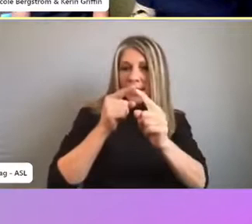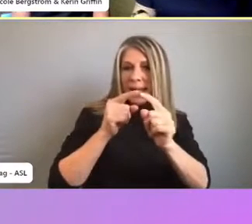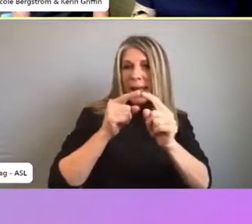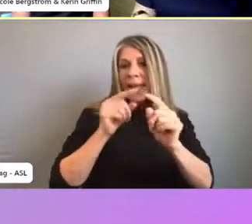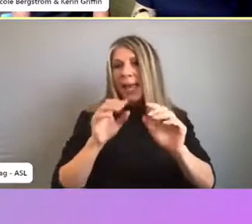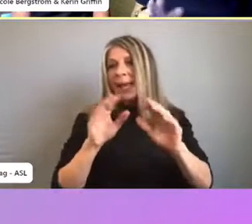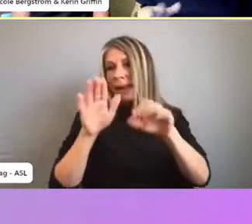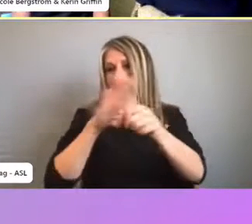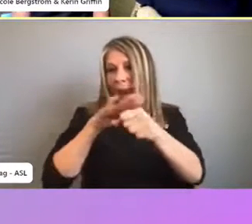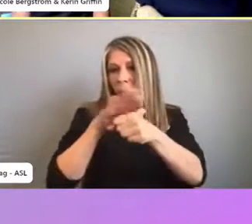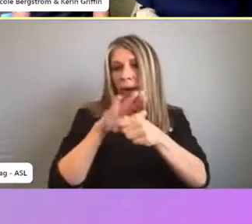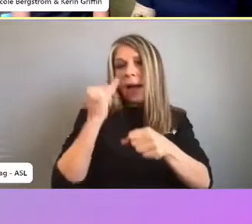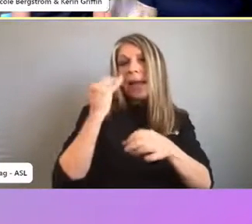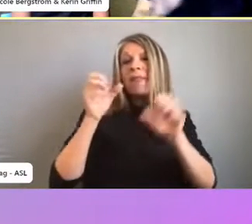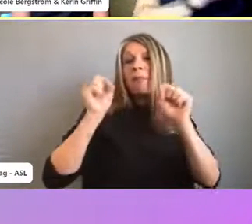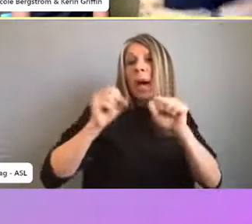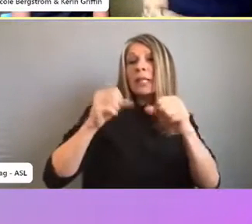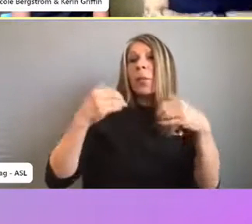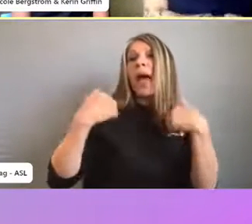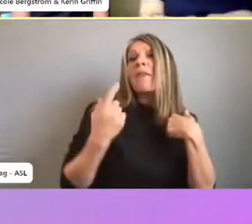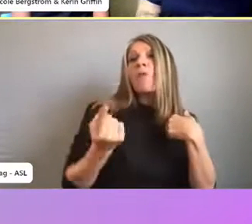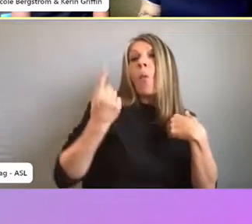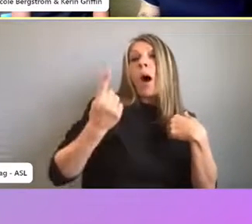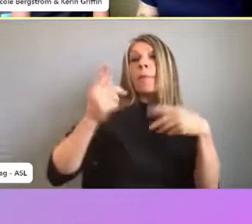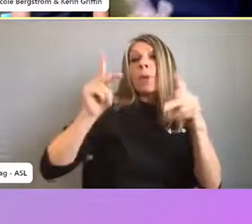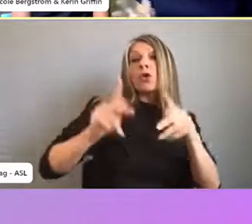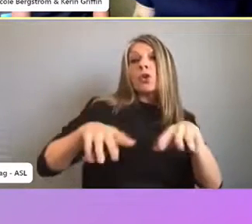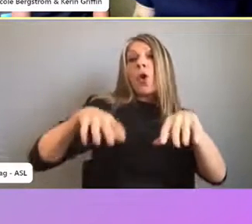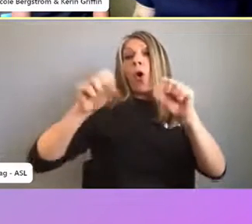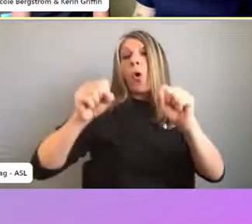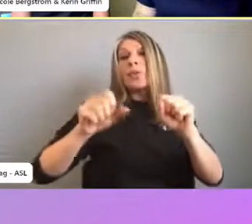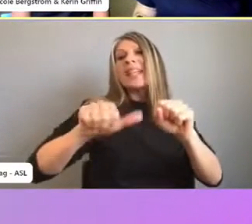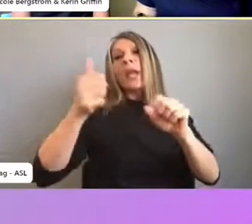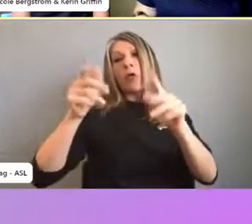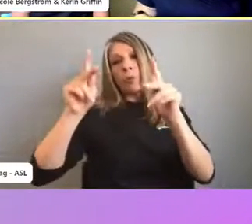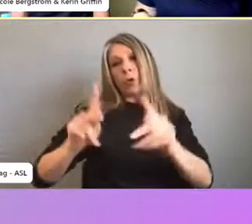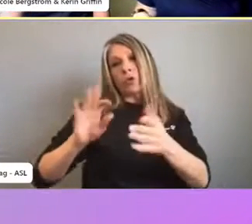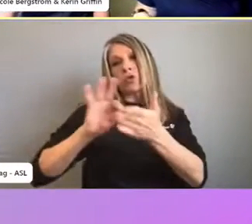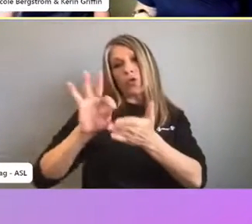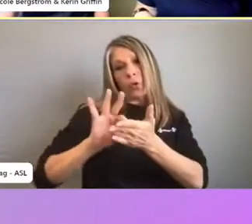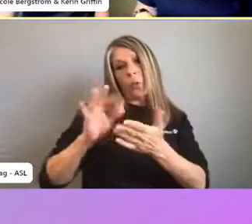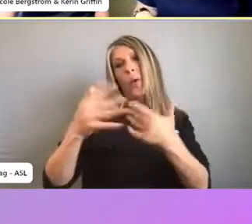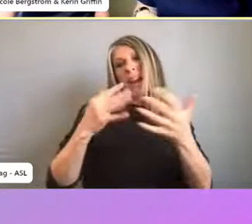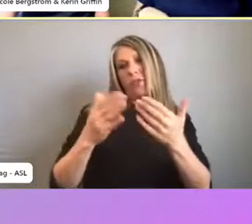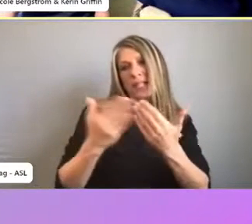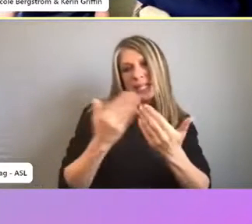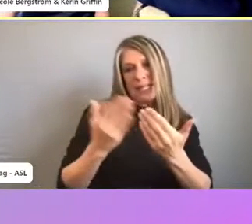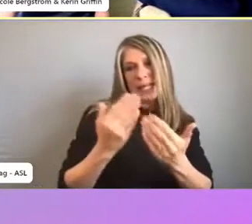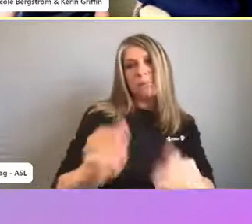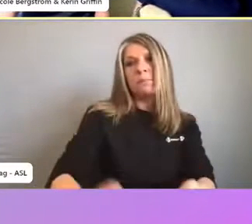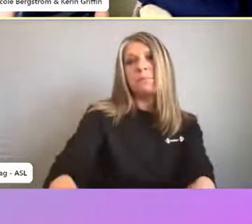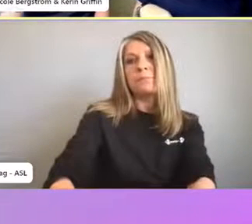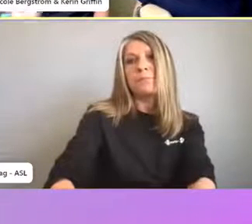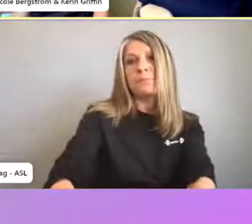if possible, have one game host and another person scoring, which is the easiest.